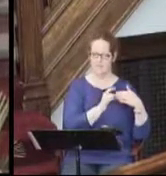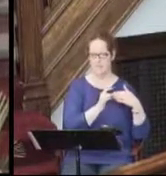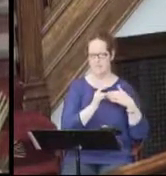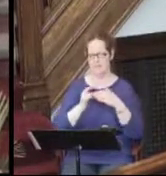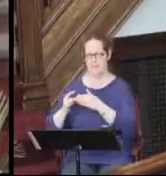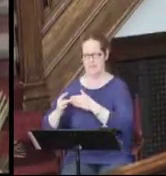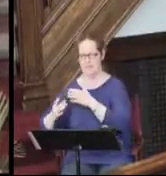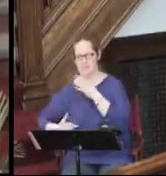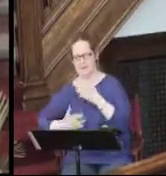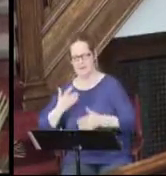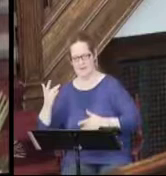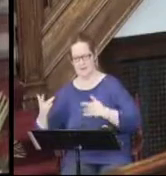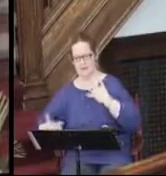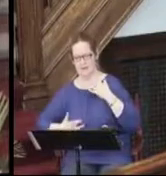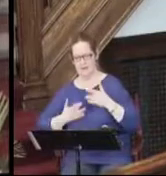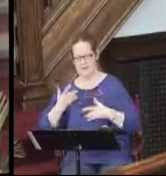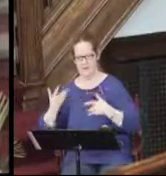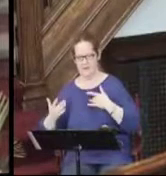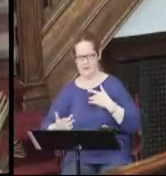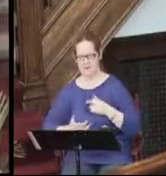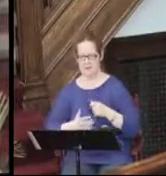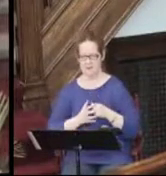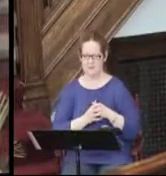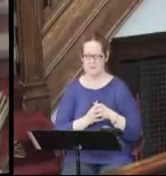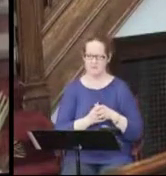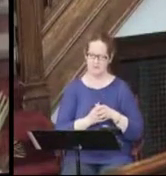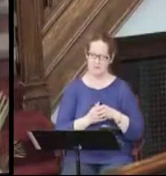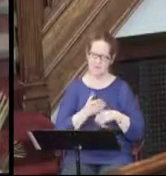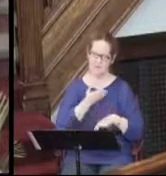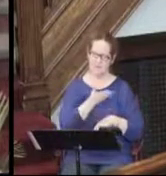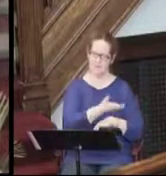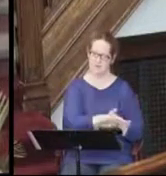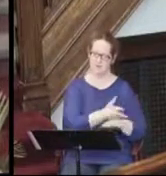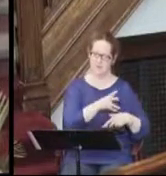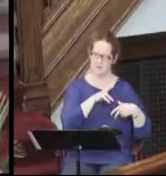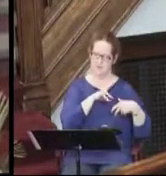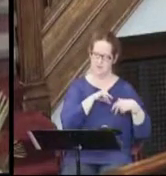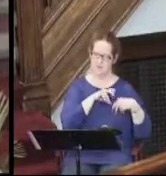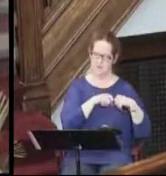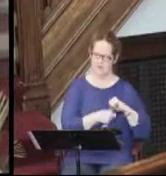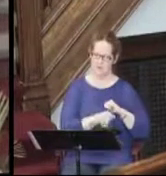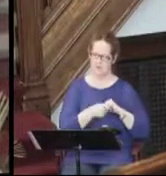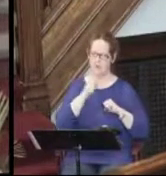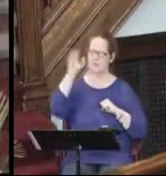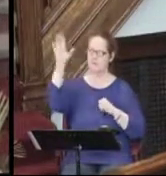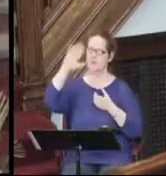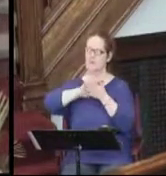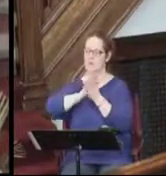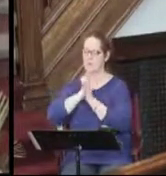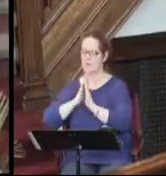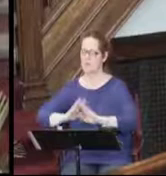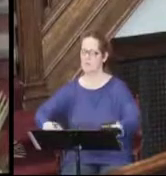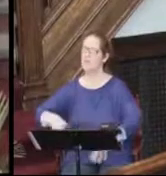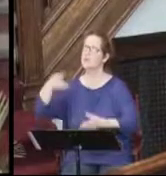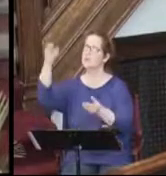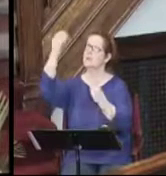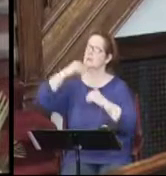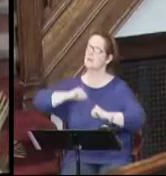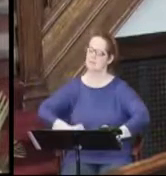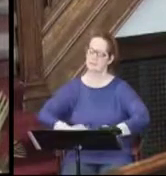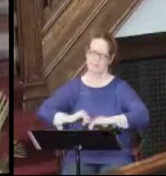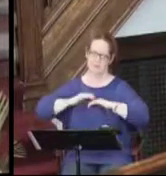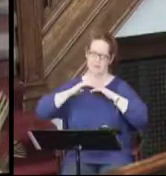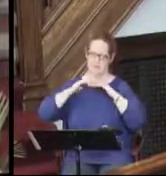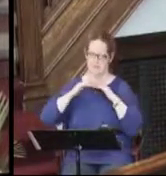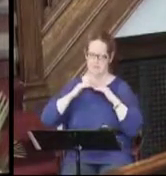Where there is disappointment, lead us to joy. Where there is grief,